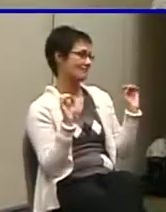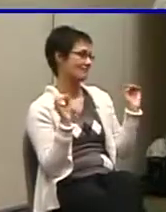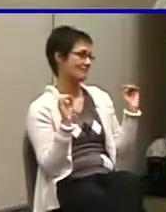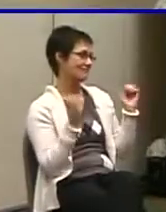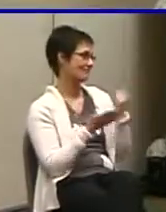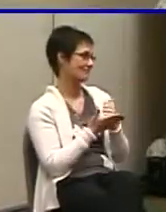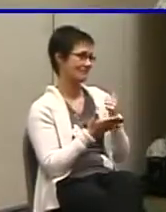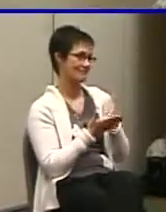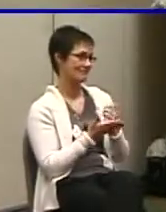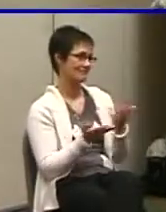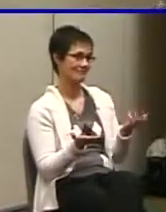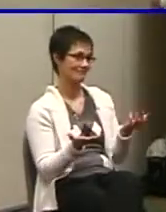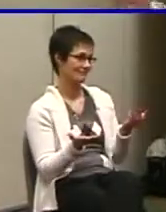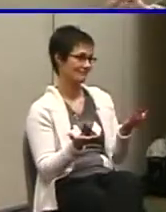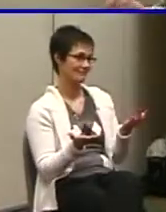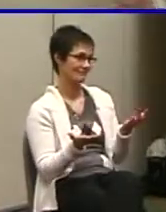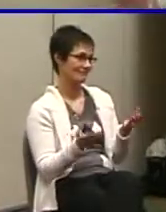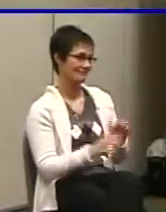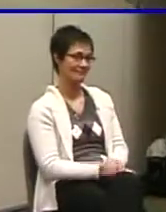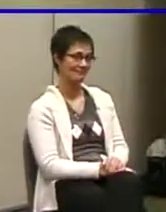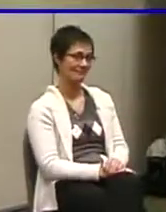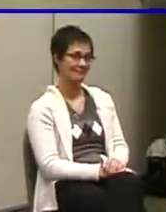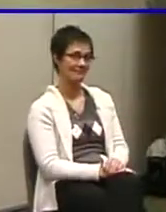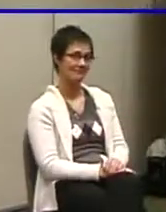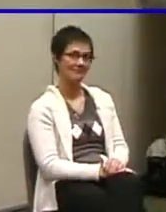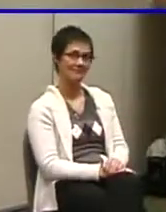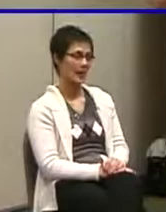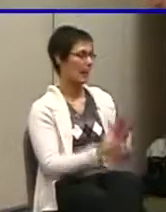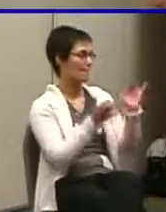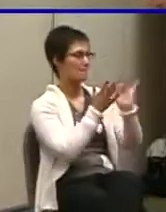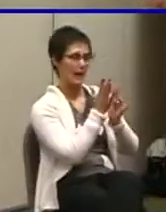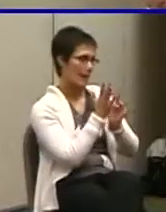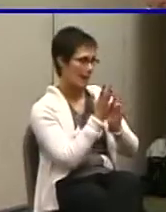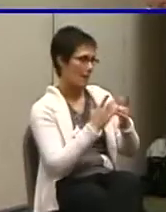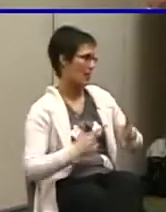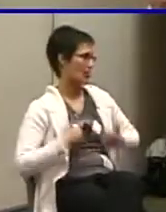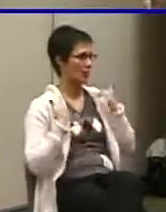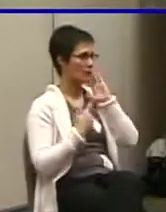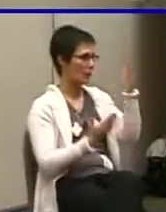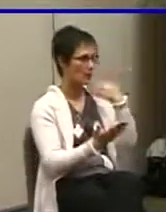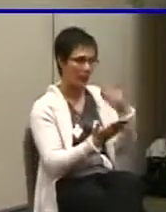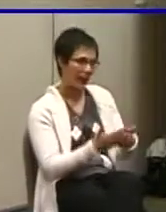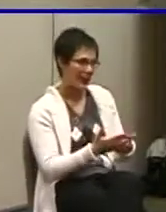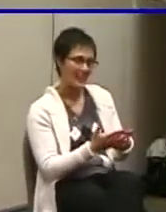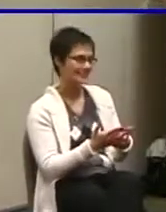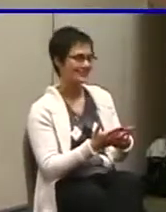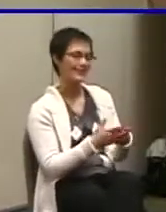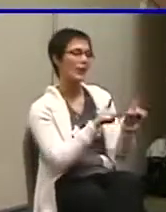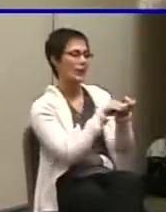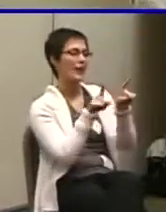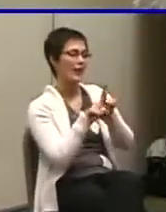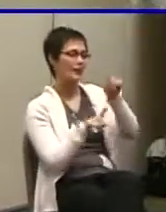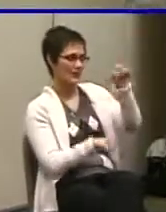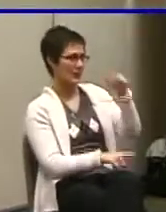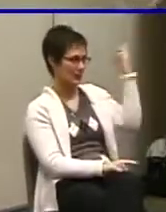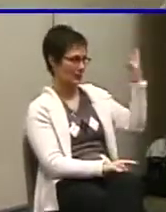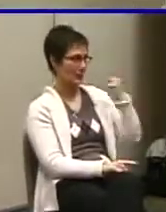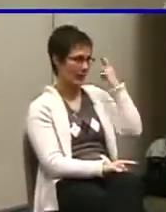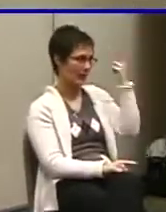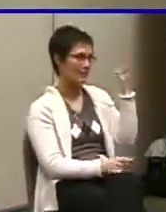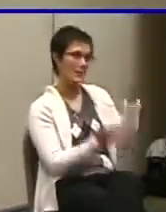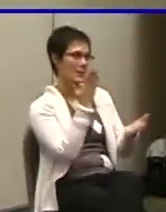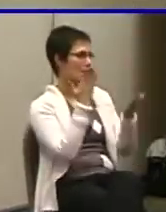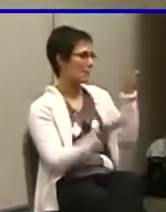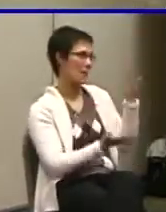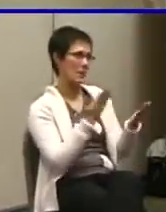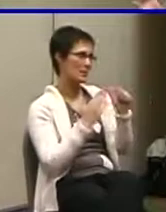impact at all. So this idea that, you know, medicate them and life will be good, I think we also have to realize that that's probably not